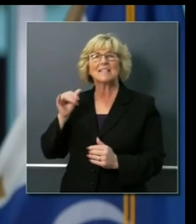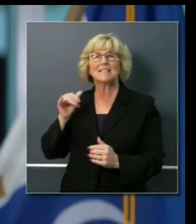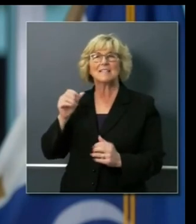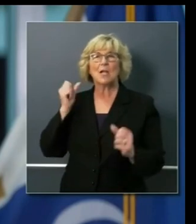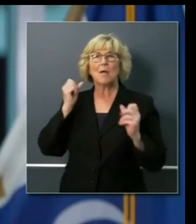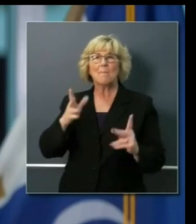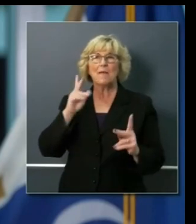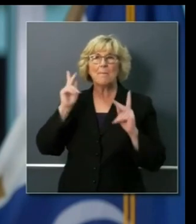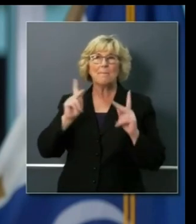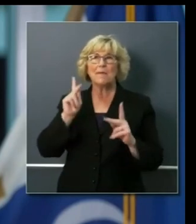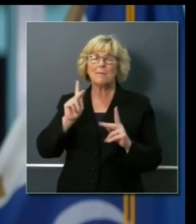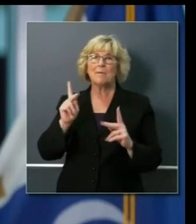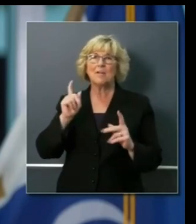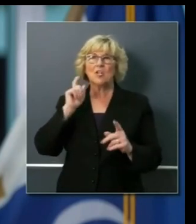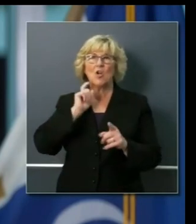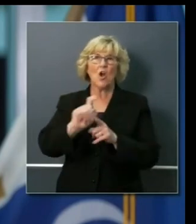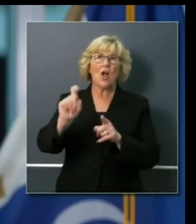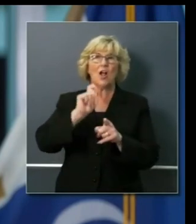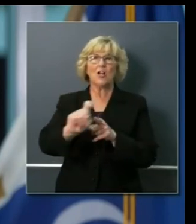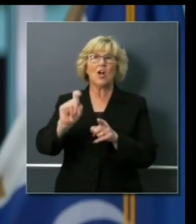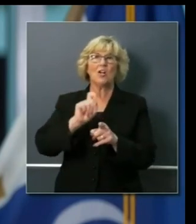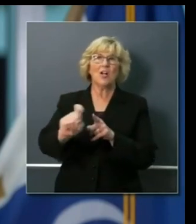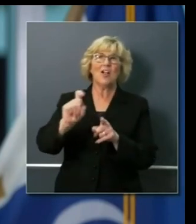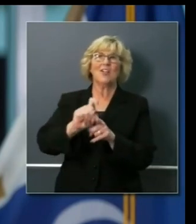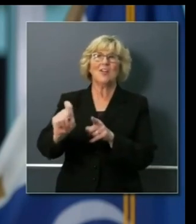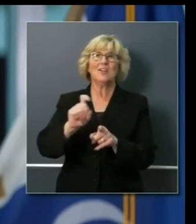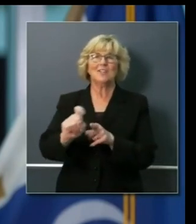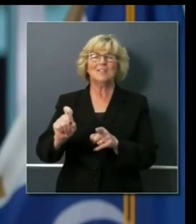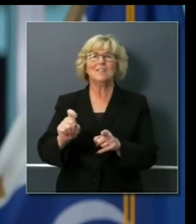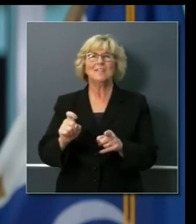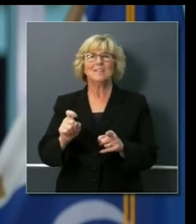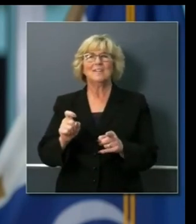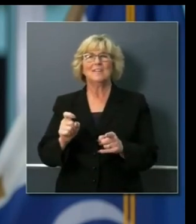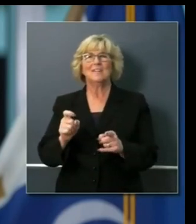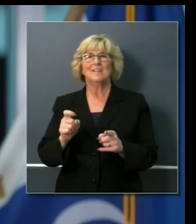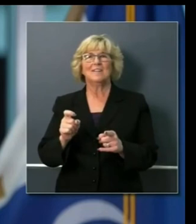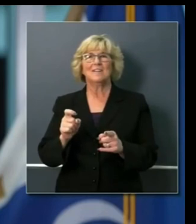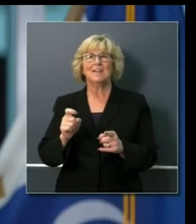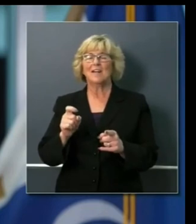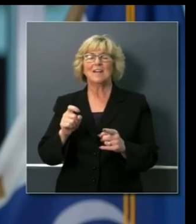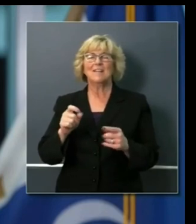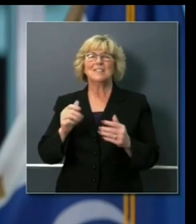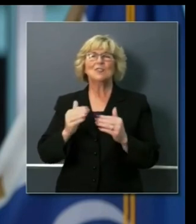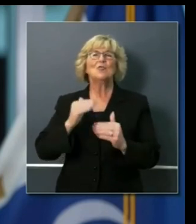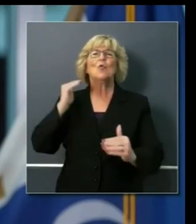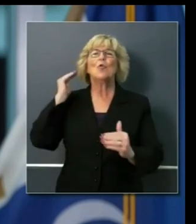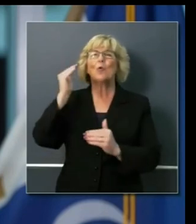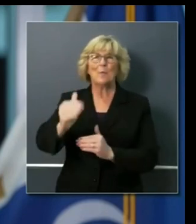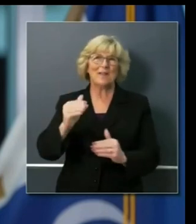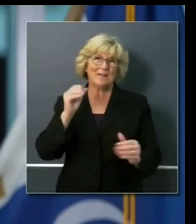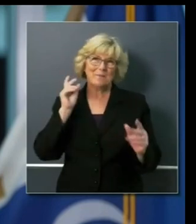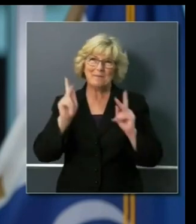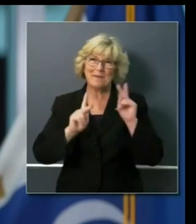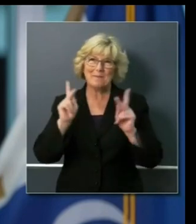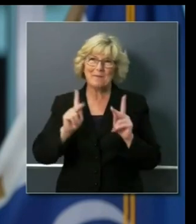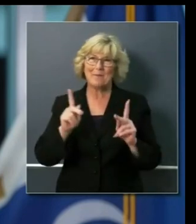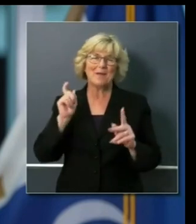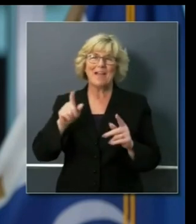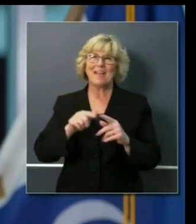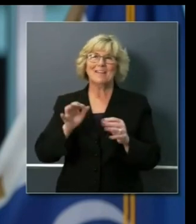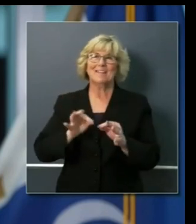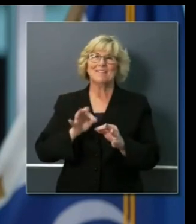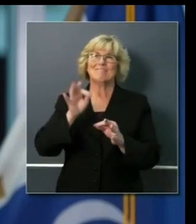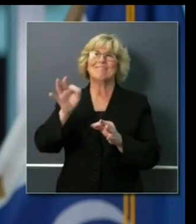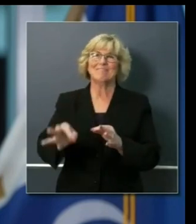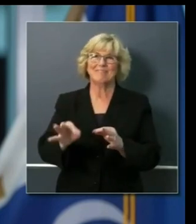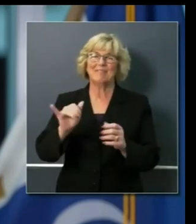people called in to the Fish and Game Commission that the system was overwhelmed, and we delayed an